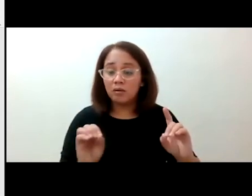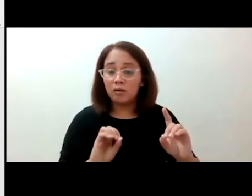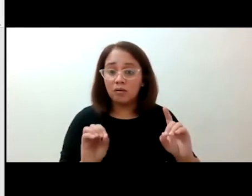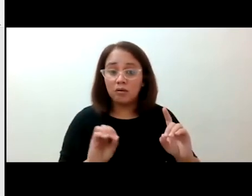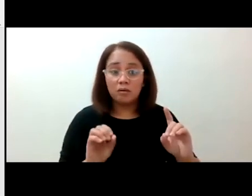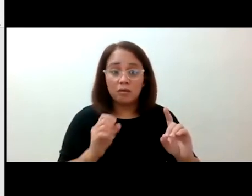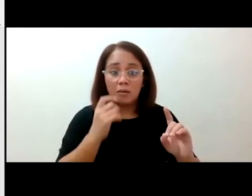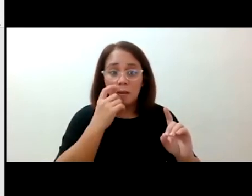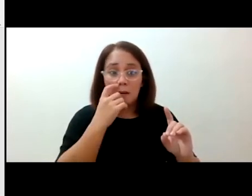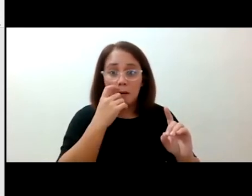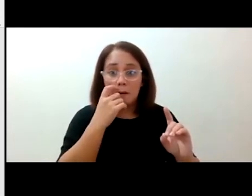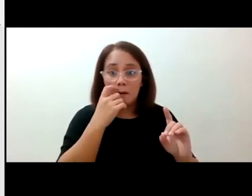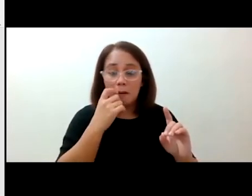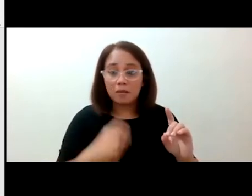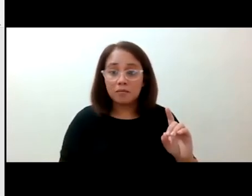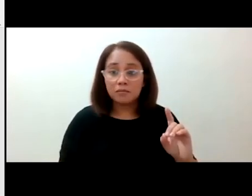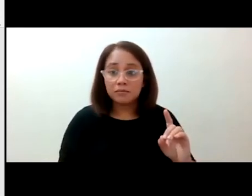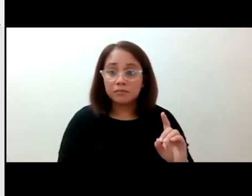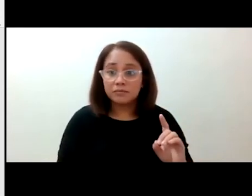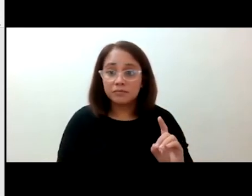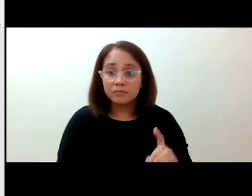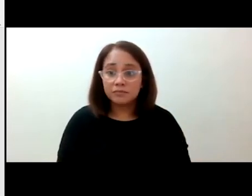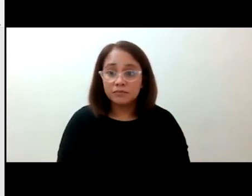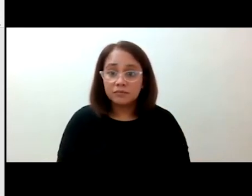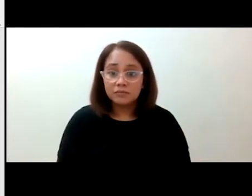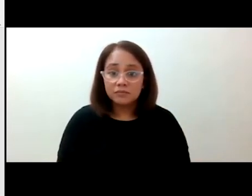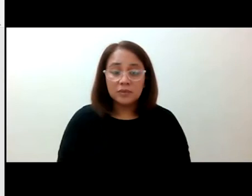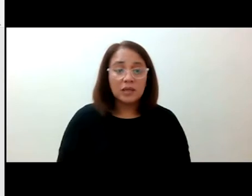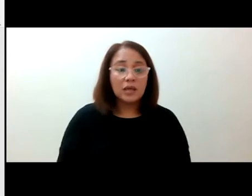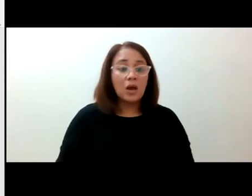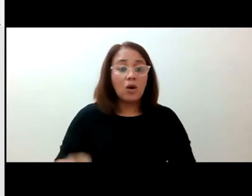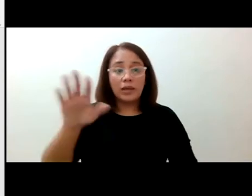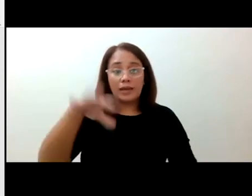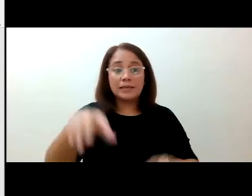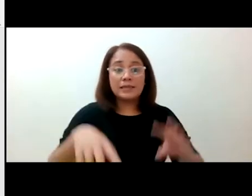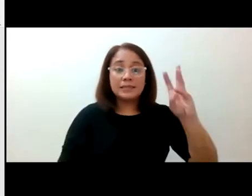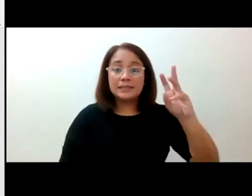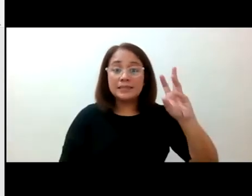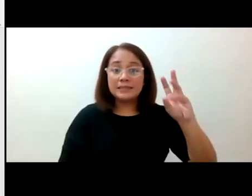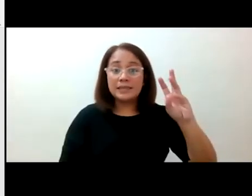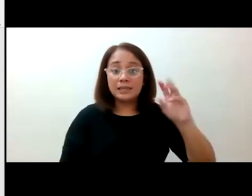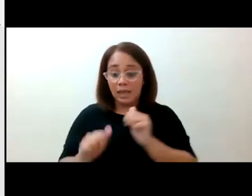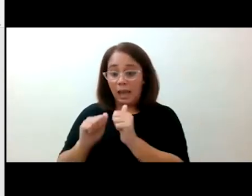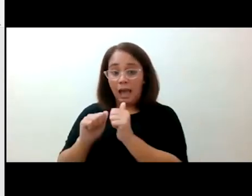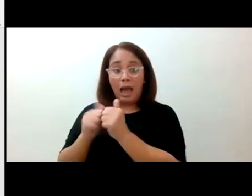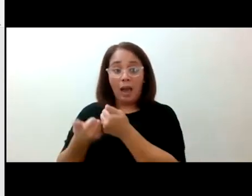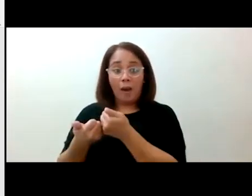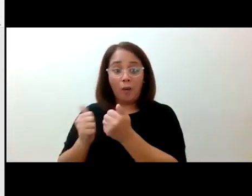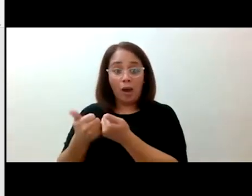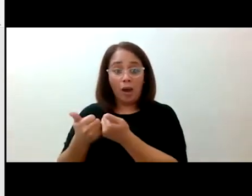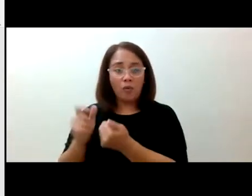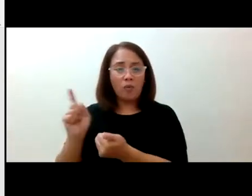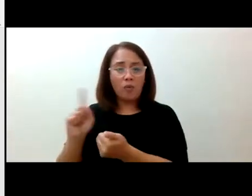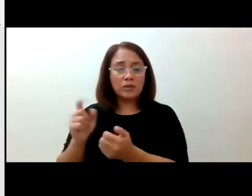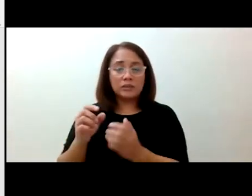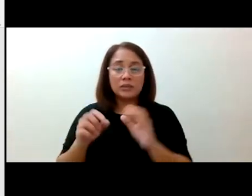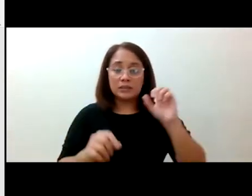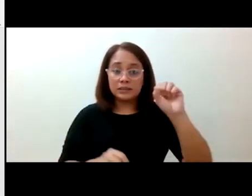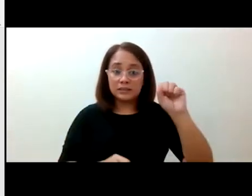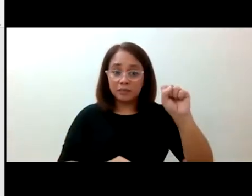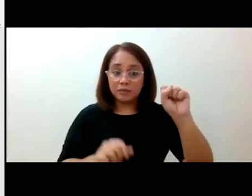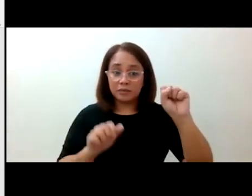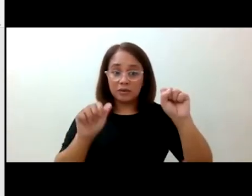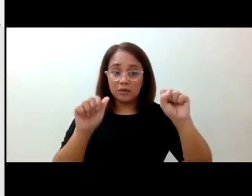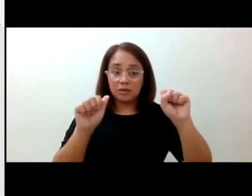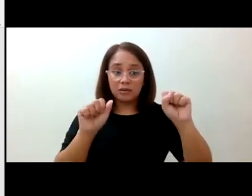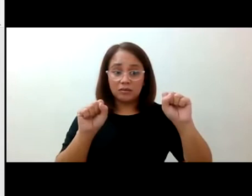C. And 16, the sign how is subject A, predicate